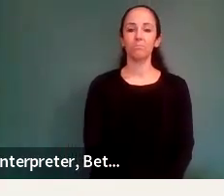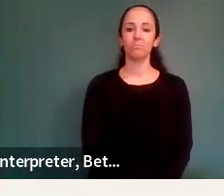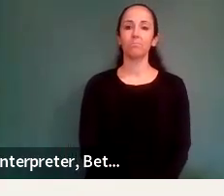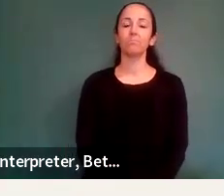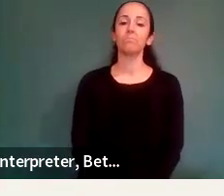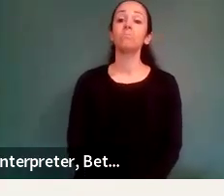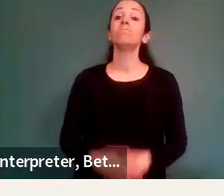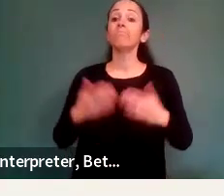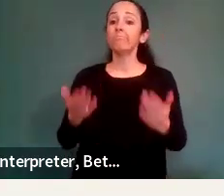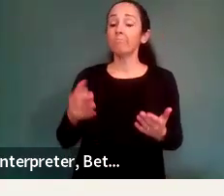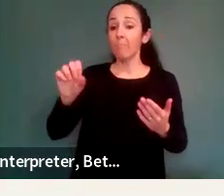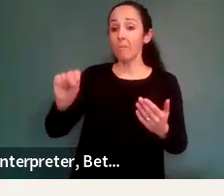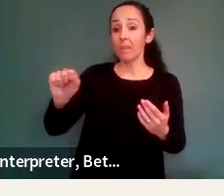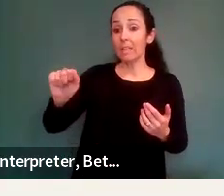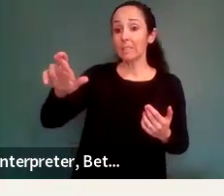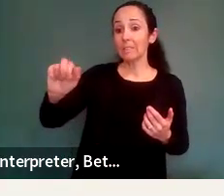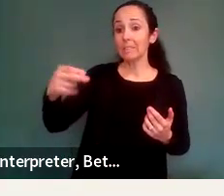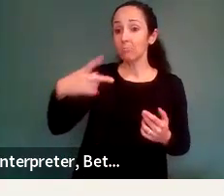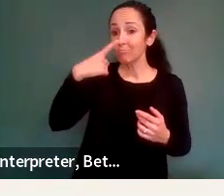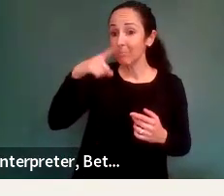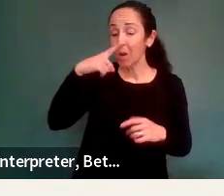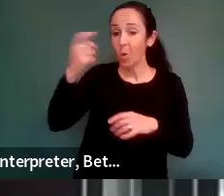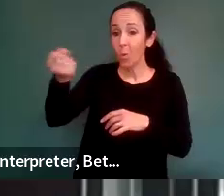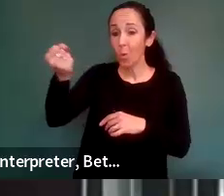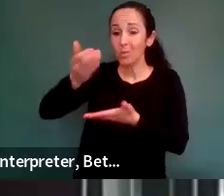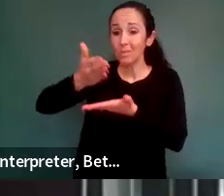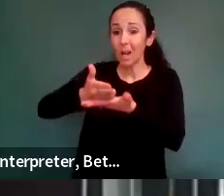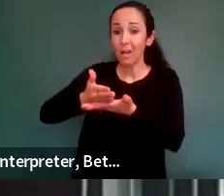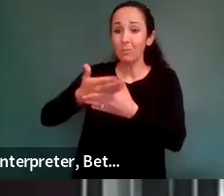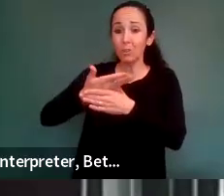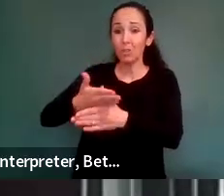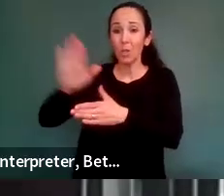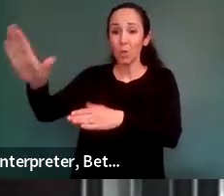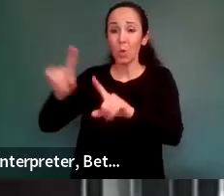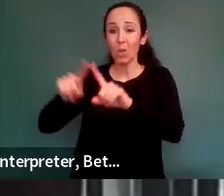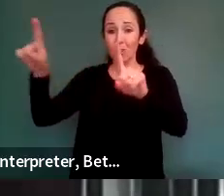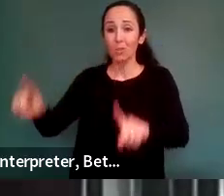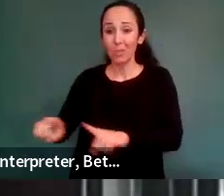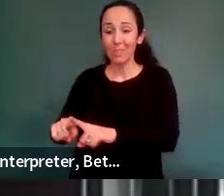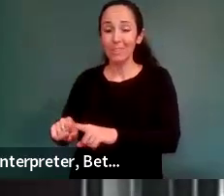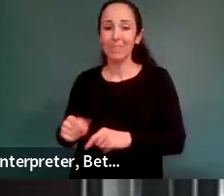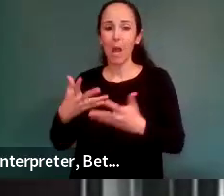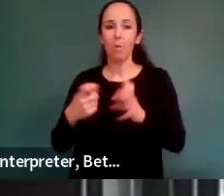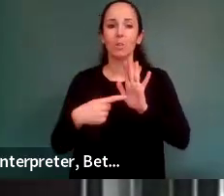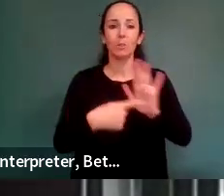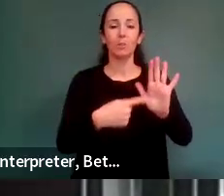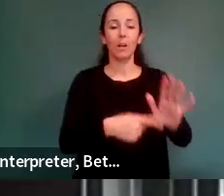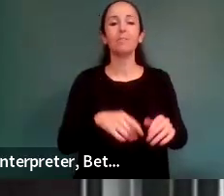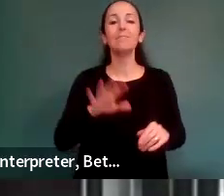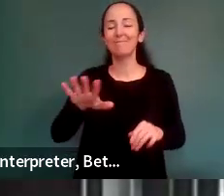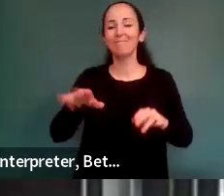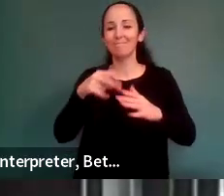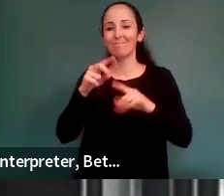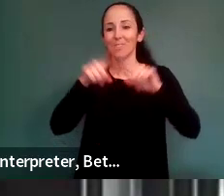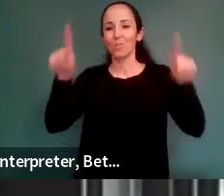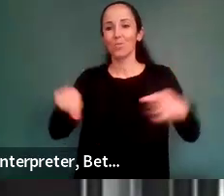So, Sarah, if you stop your screen share, I will demonstrate. 11:56 a.m. Whoa, whoa, Window whoa. camera. I